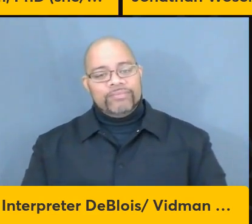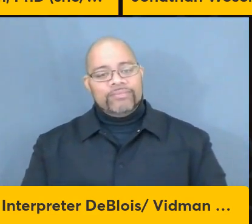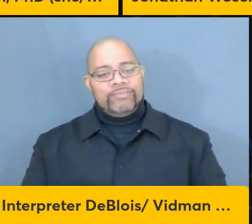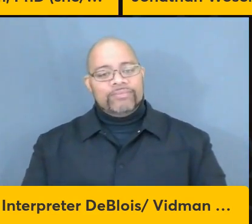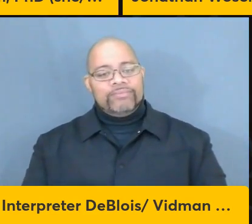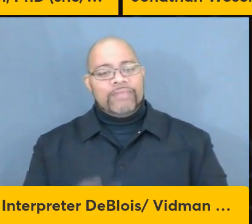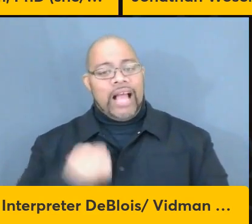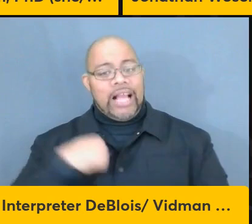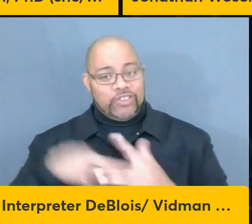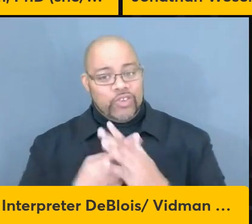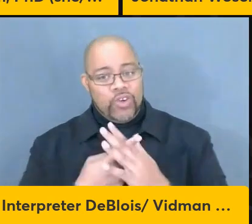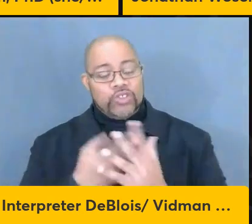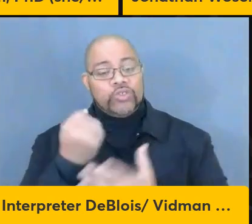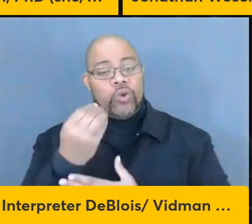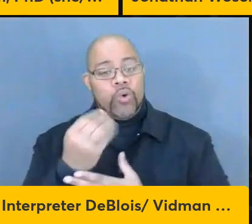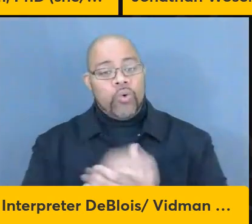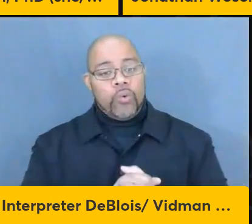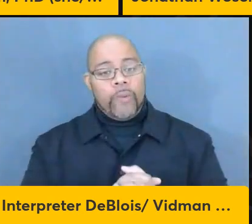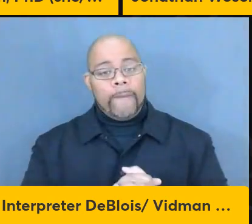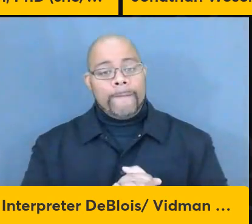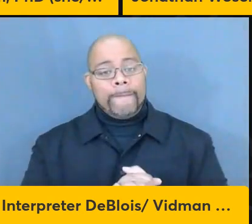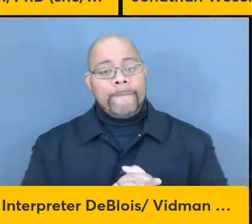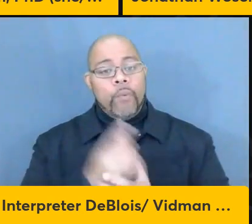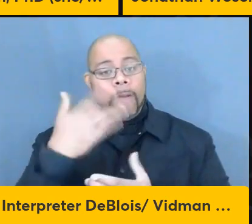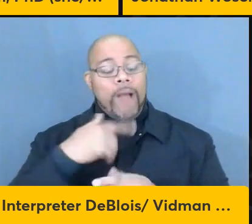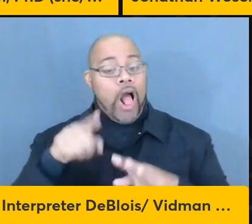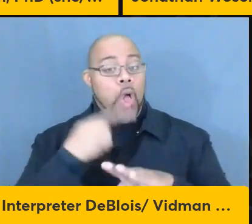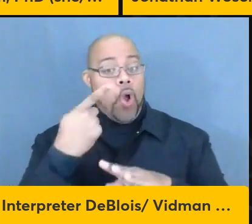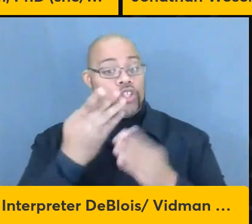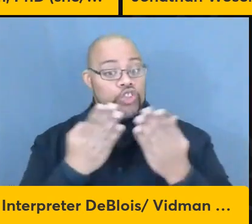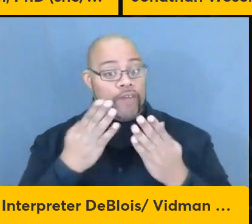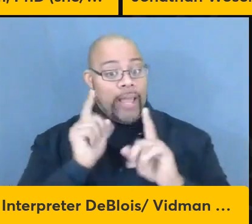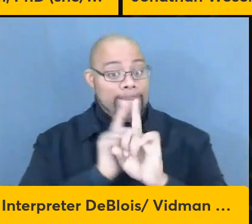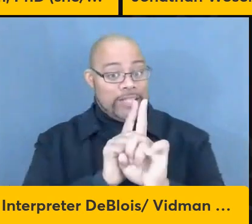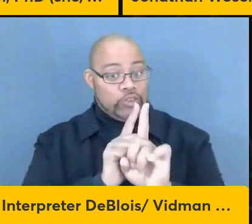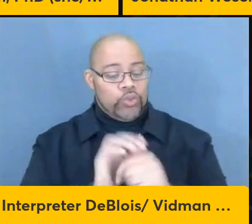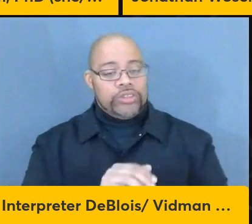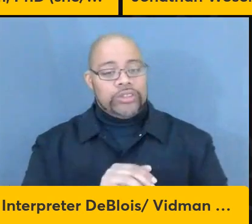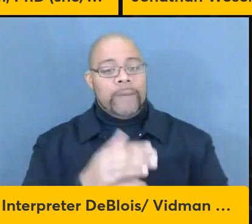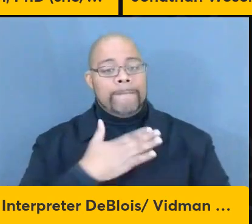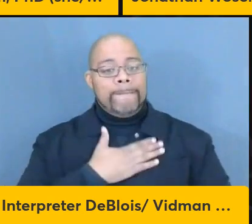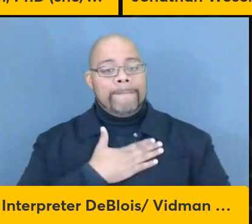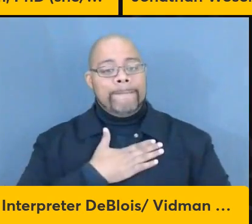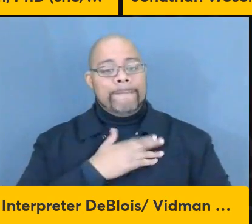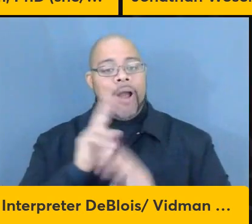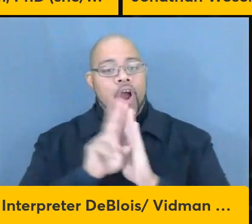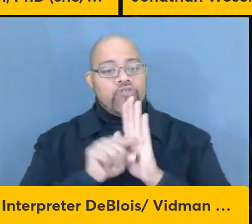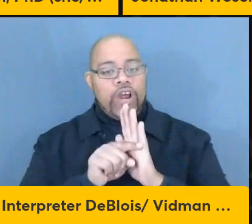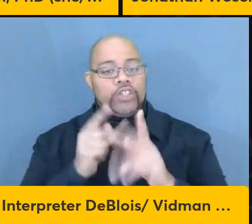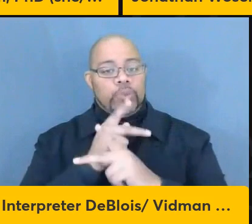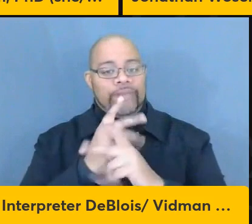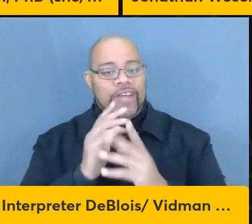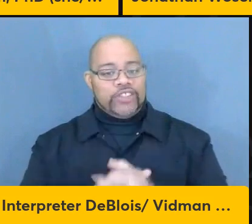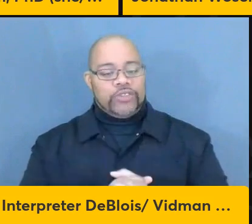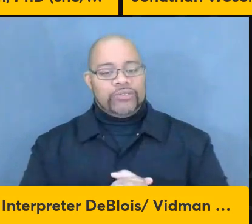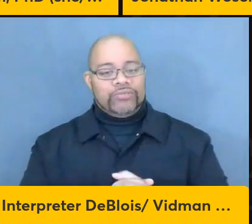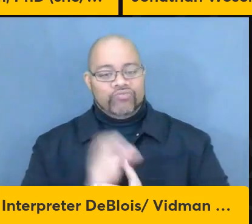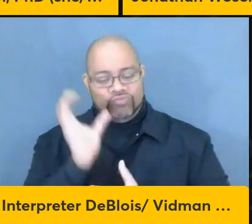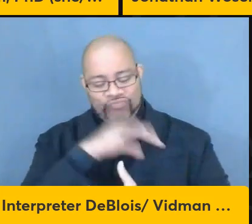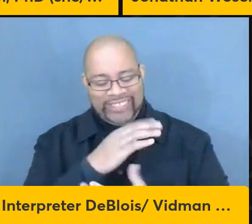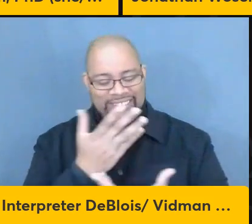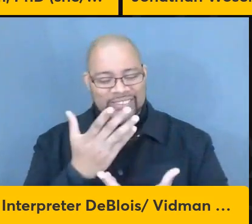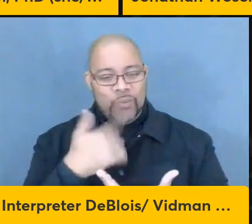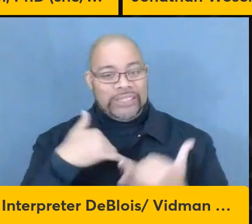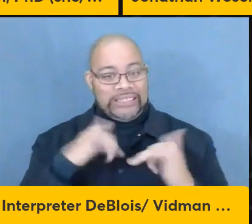I can start. So one of my longest serving mentors is my undergrad supervisor. Strangely enough, we